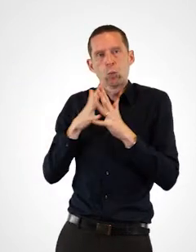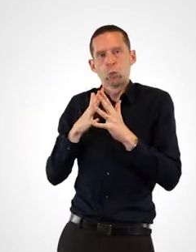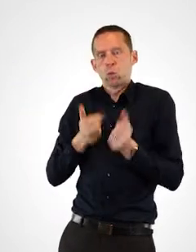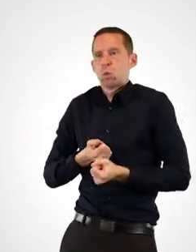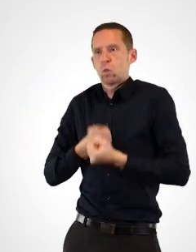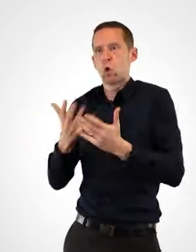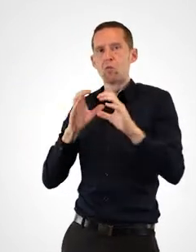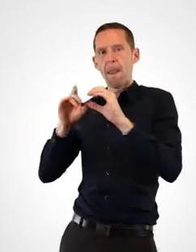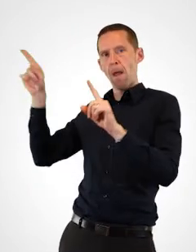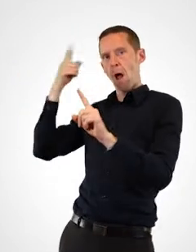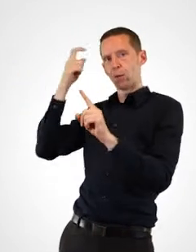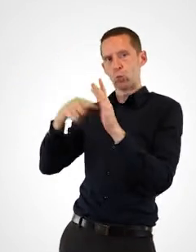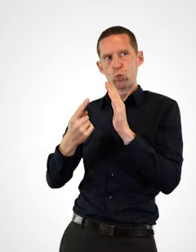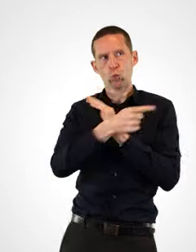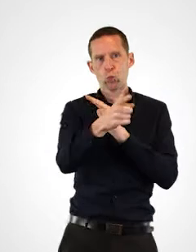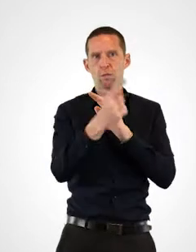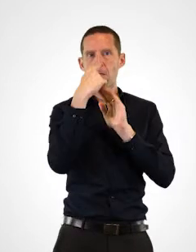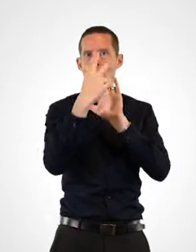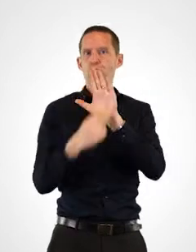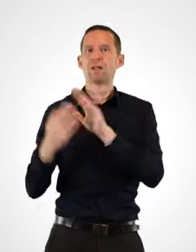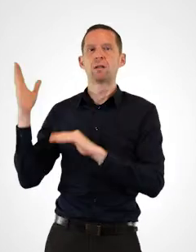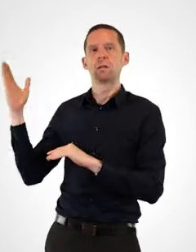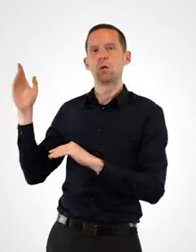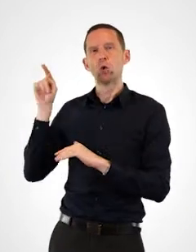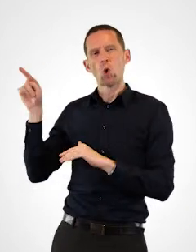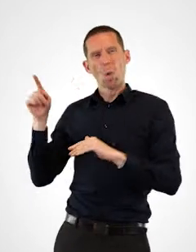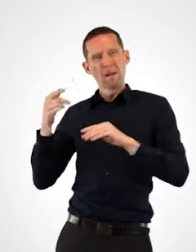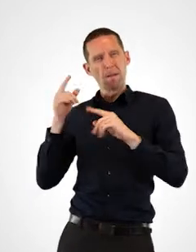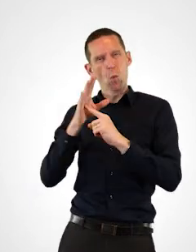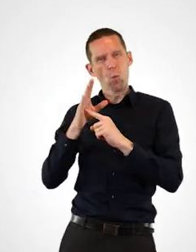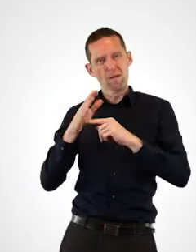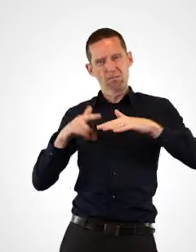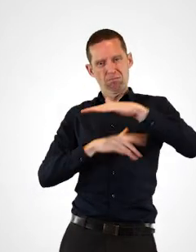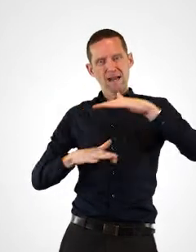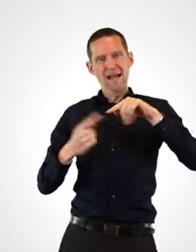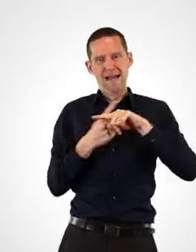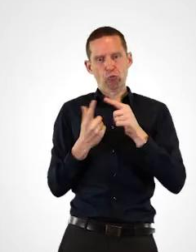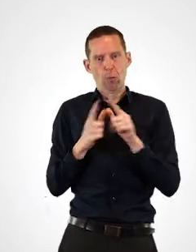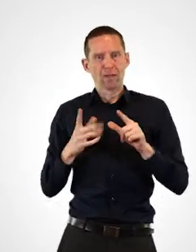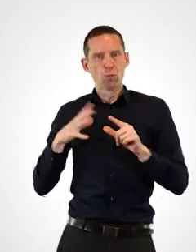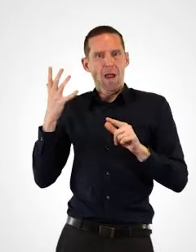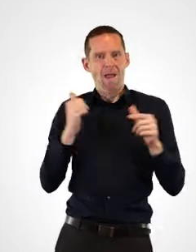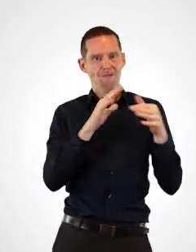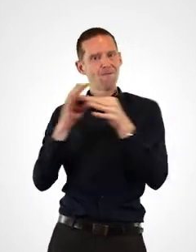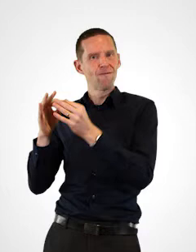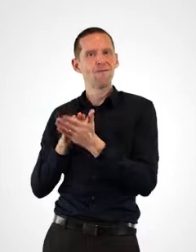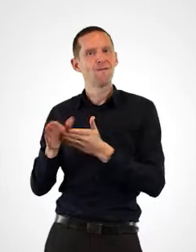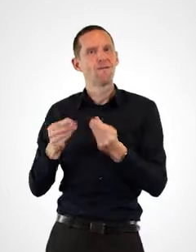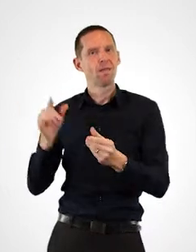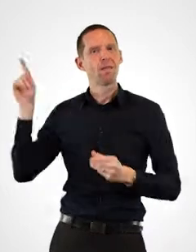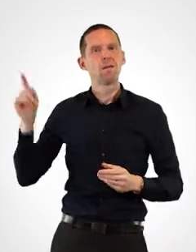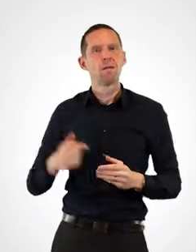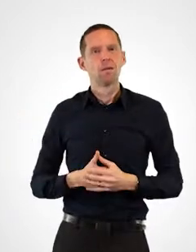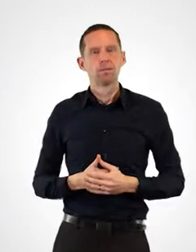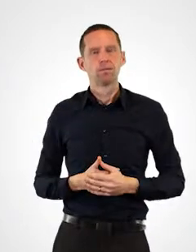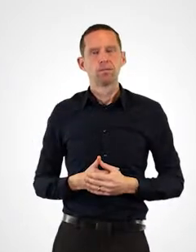So, and we would argue that that tool is that underlying language, the English language that's needed. If we want